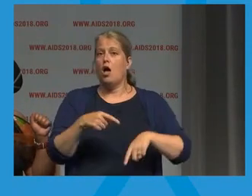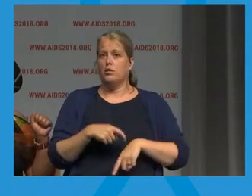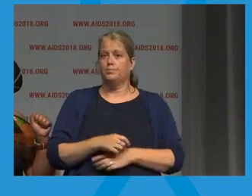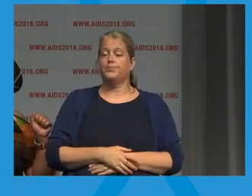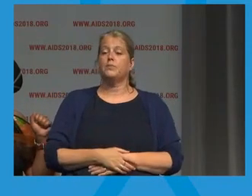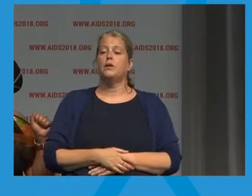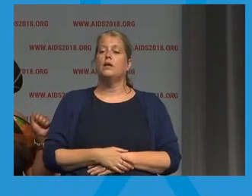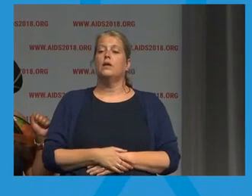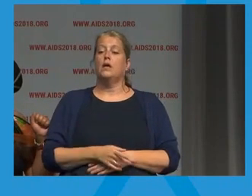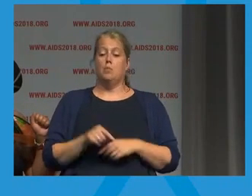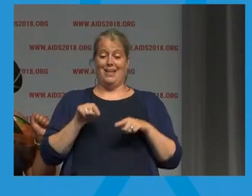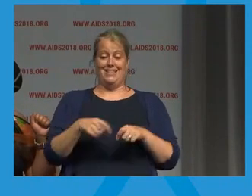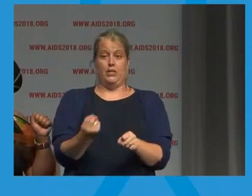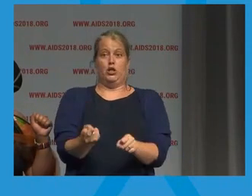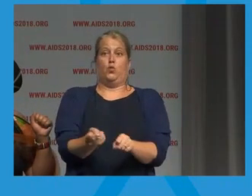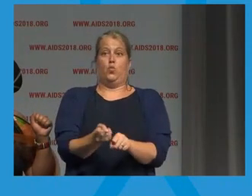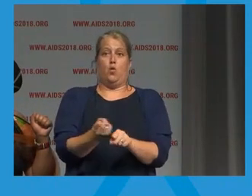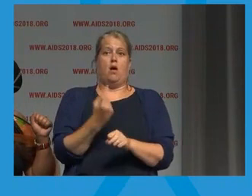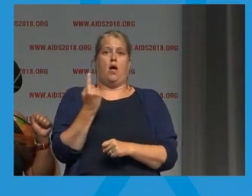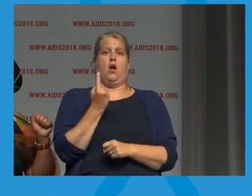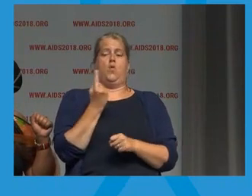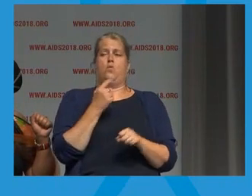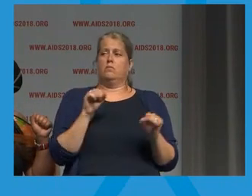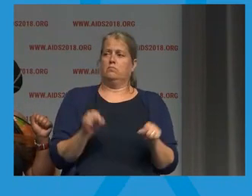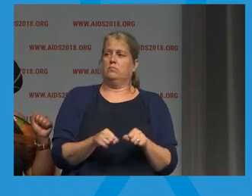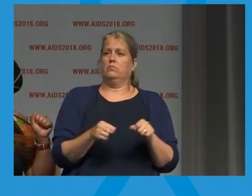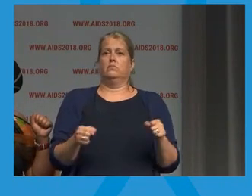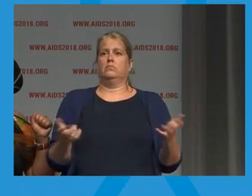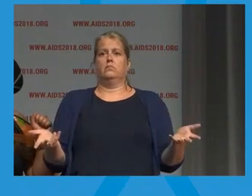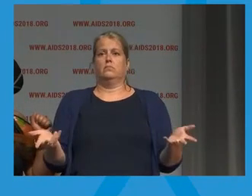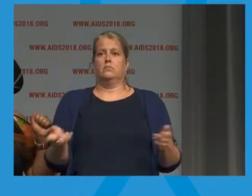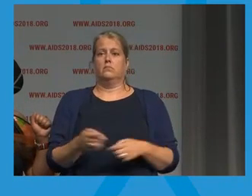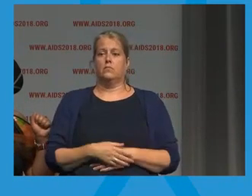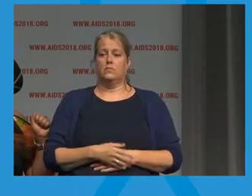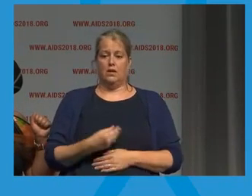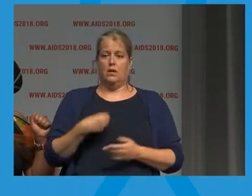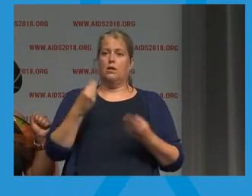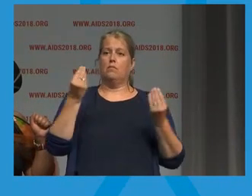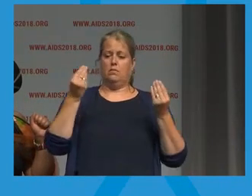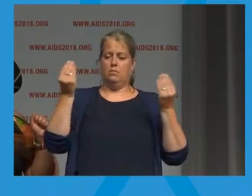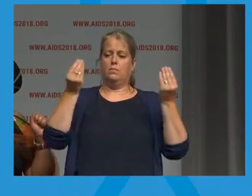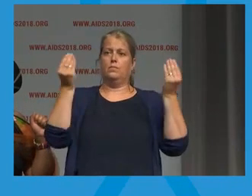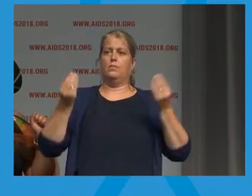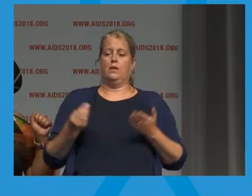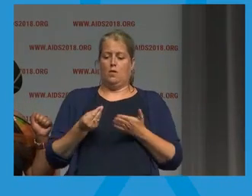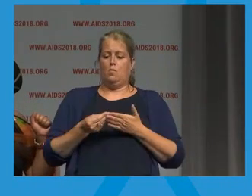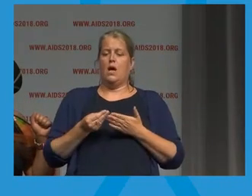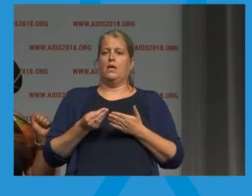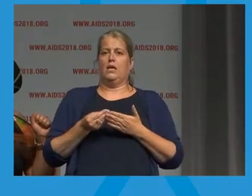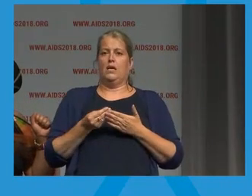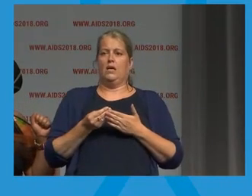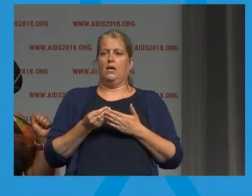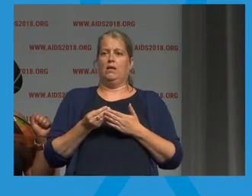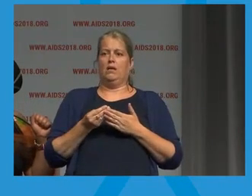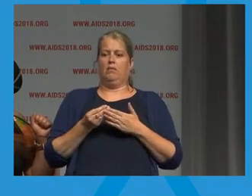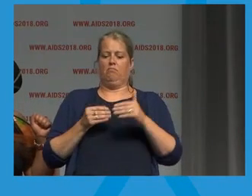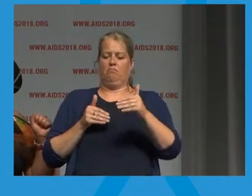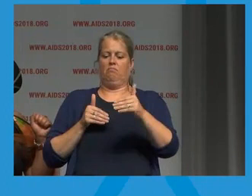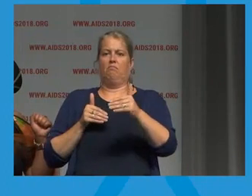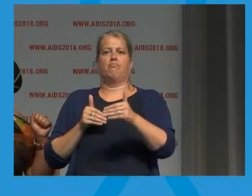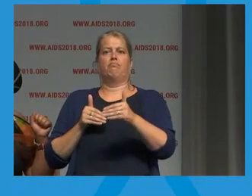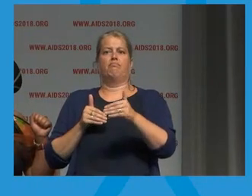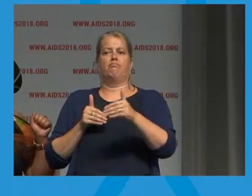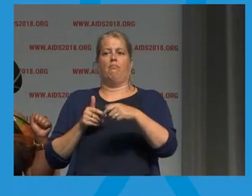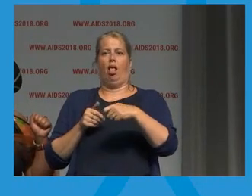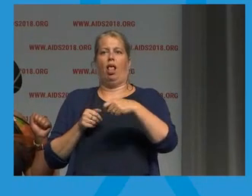But we cannot do this alone. Our money does not go far enough.